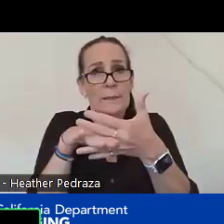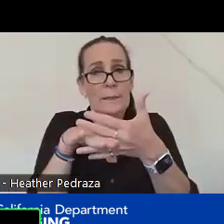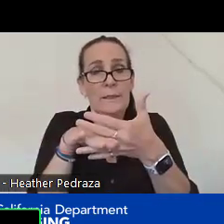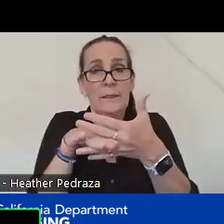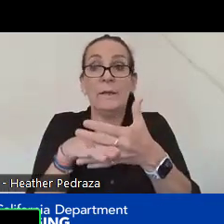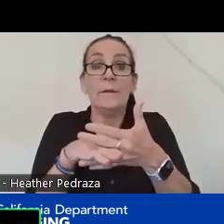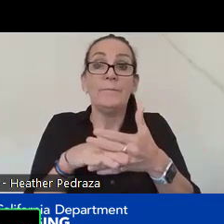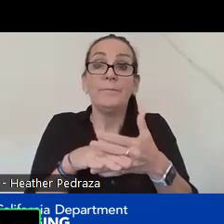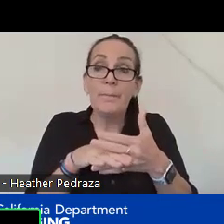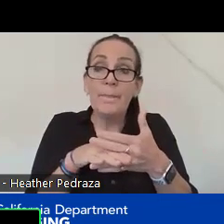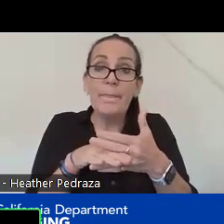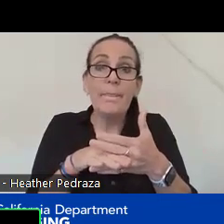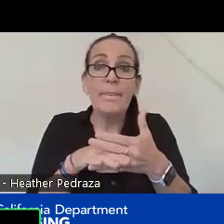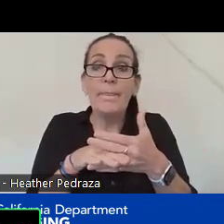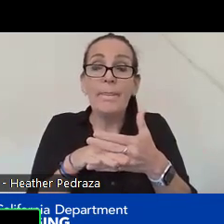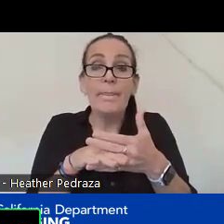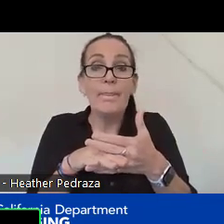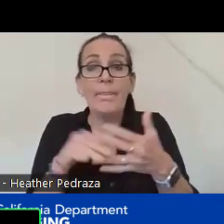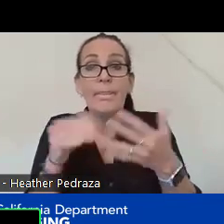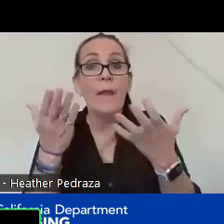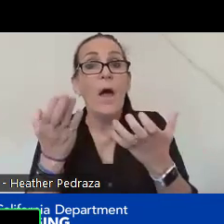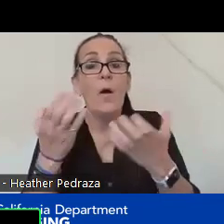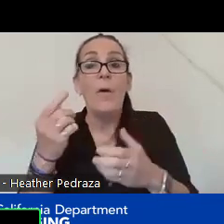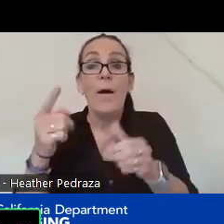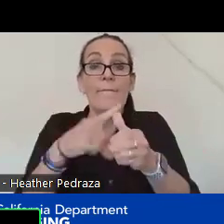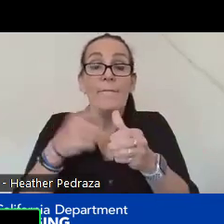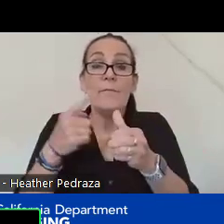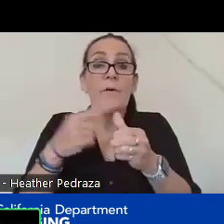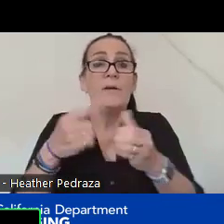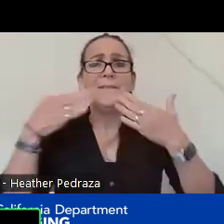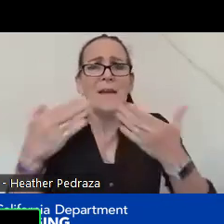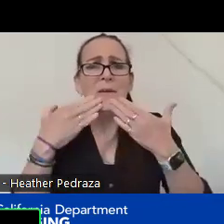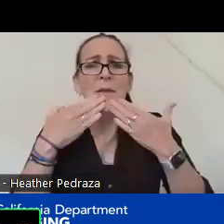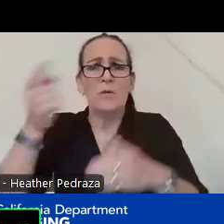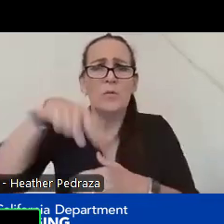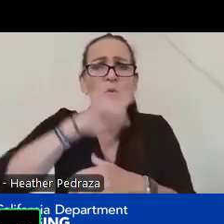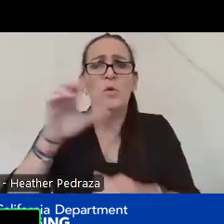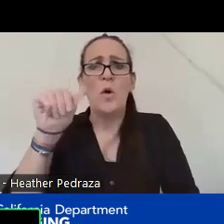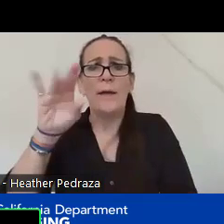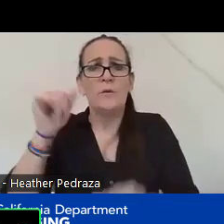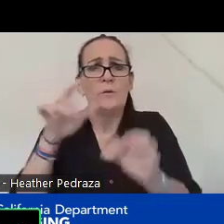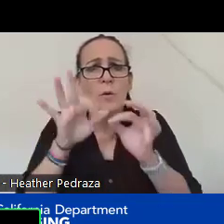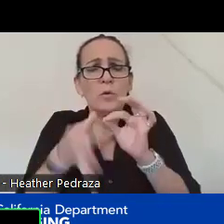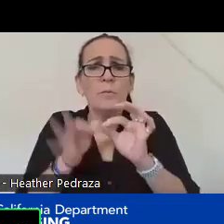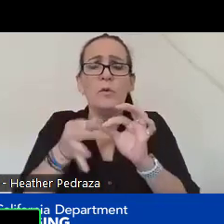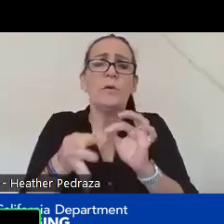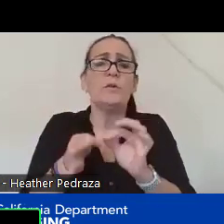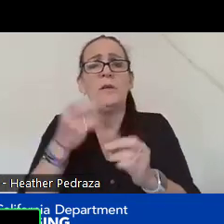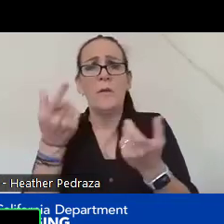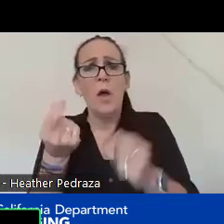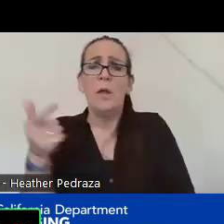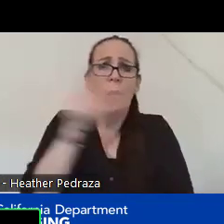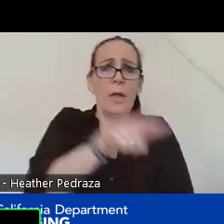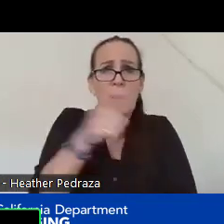And I do want to do a personal shout out to our ASL interpreters. They're doing a great job at transitioning and keeping